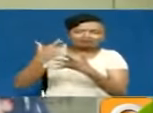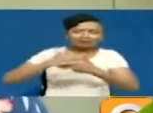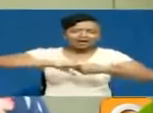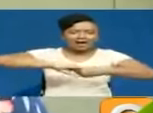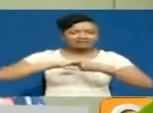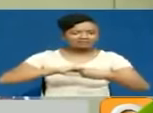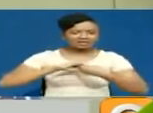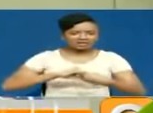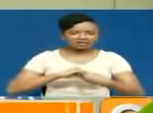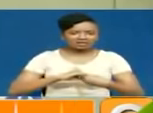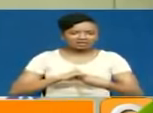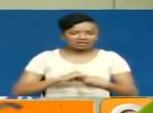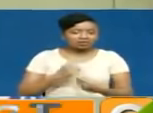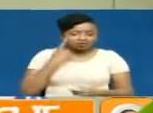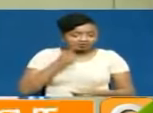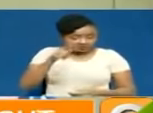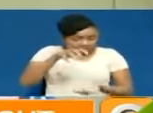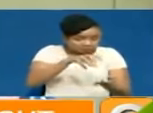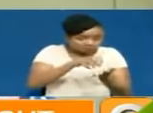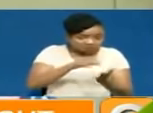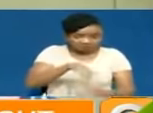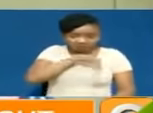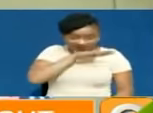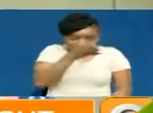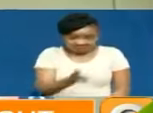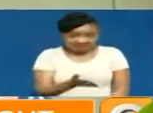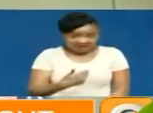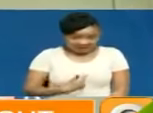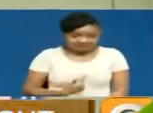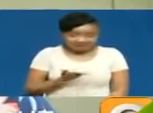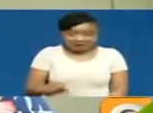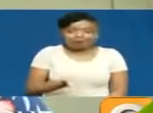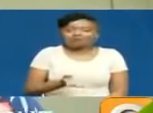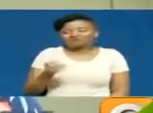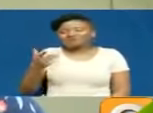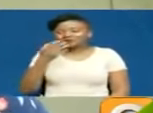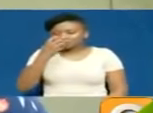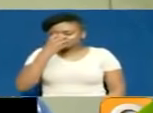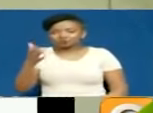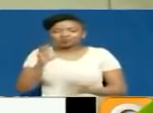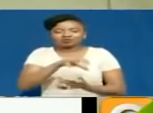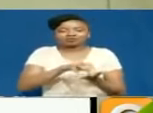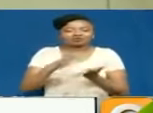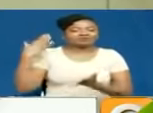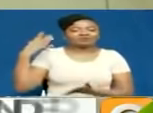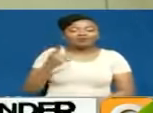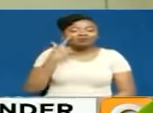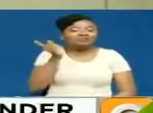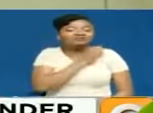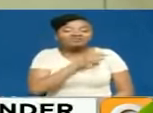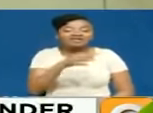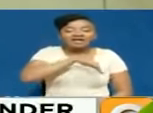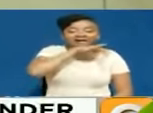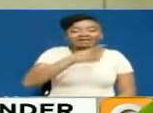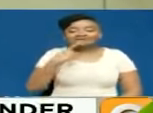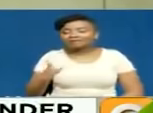that Raila Odinga has taken over is supposed to have been the space of William Samoei Ruto. You've even seen Raila Odinga pronouncing statements